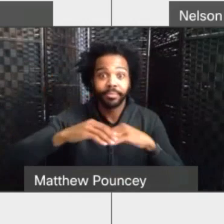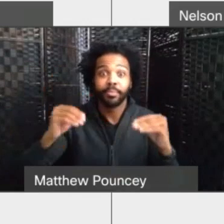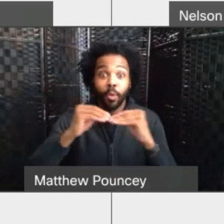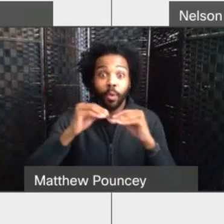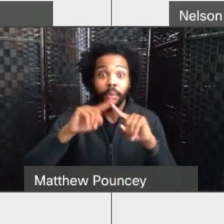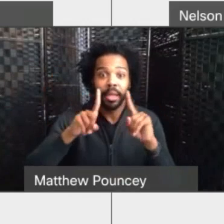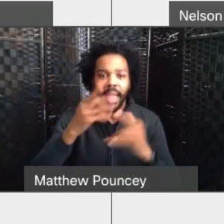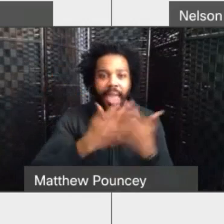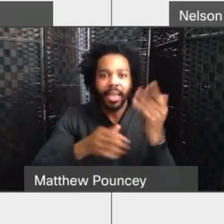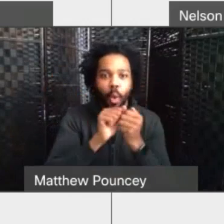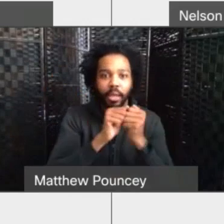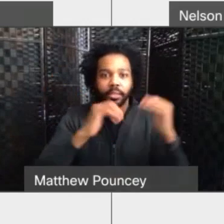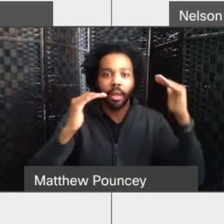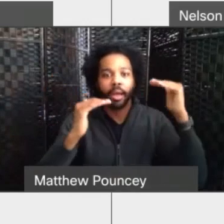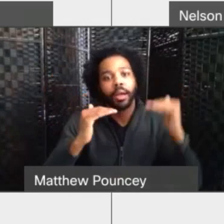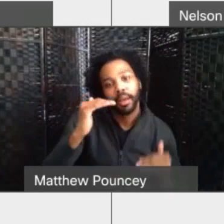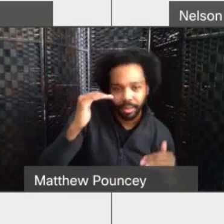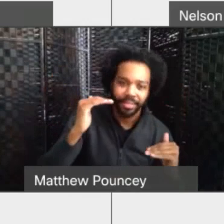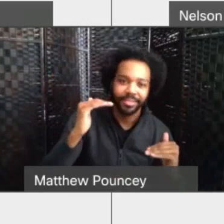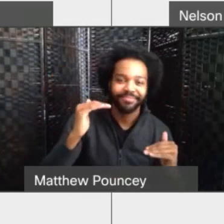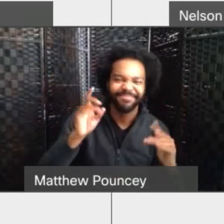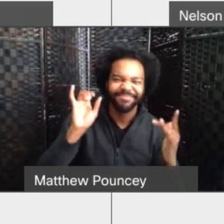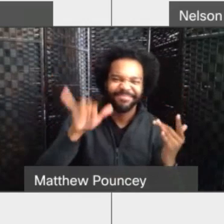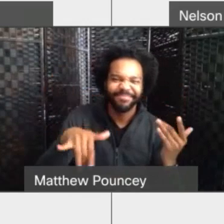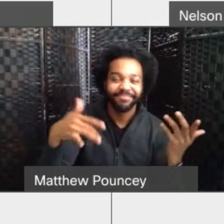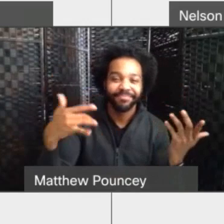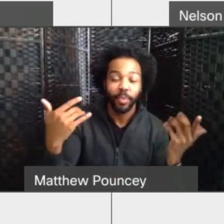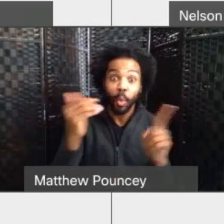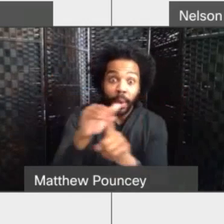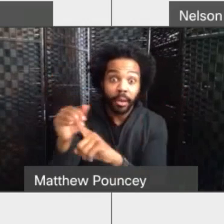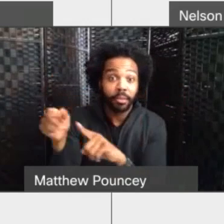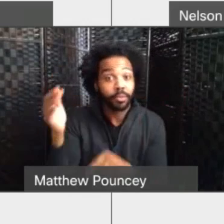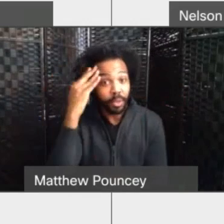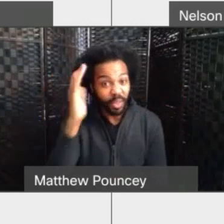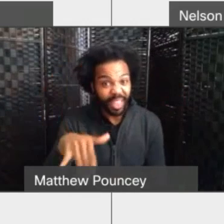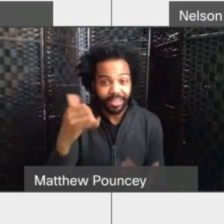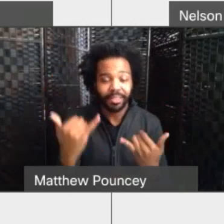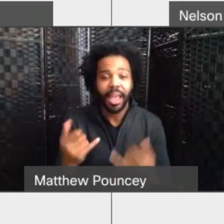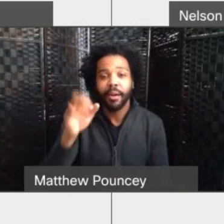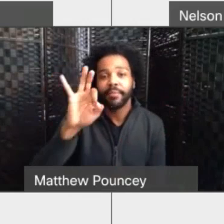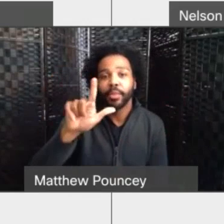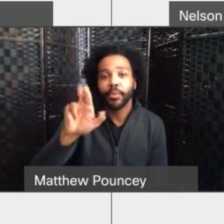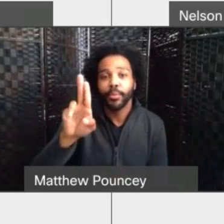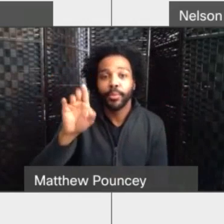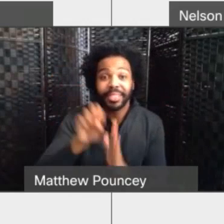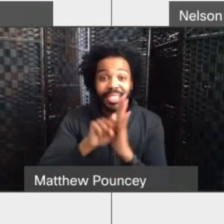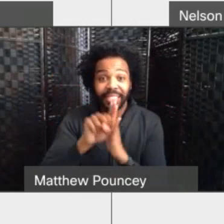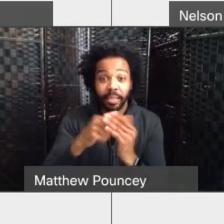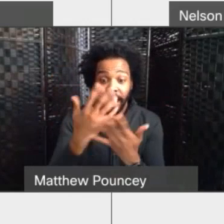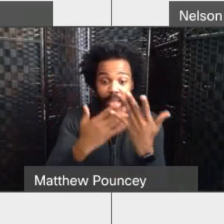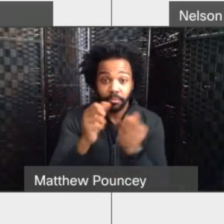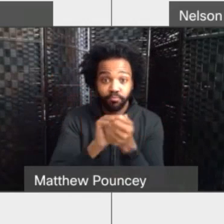down. Just as a reminder, it's also flu season, and washing your hands keeps you from getting the flu too.